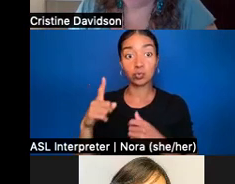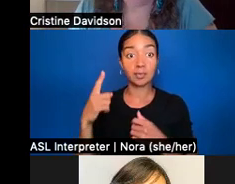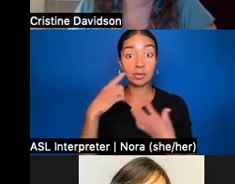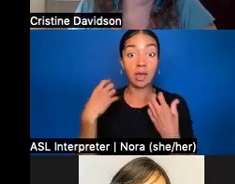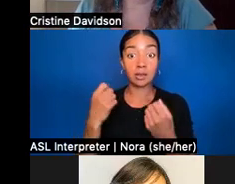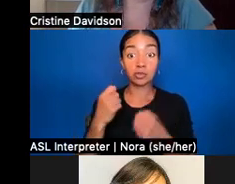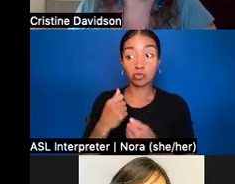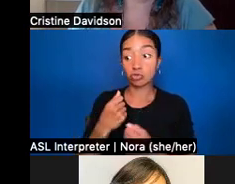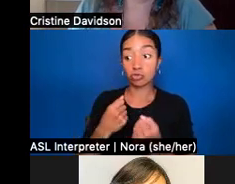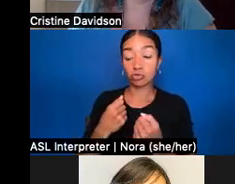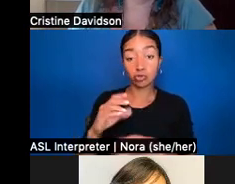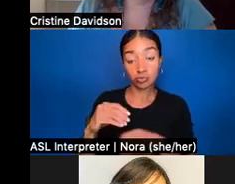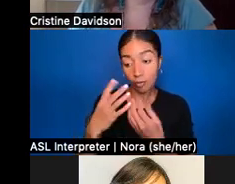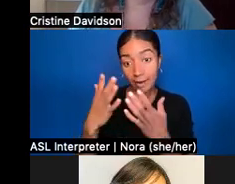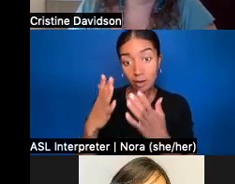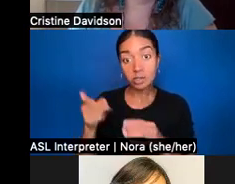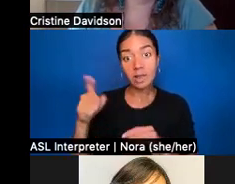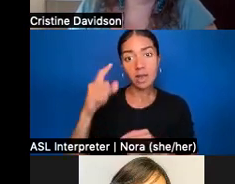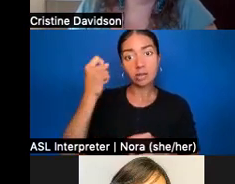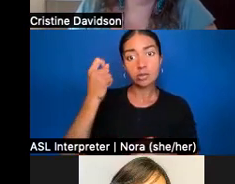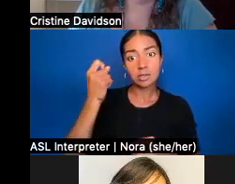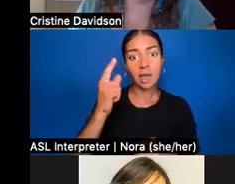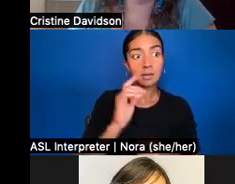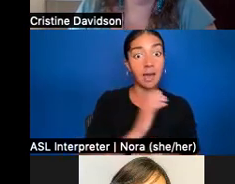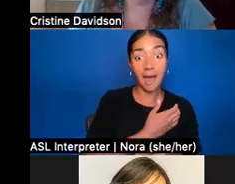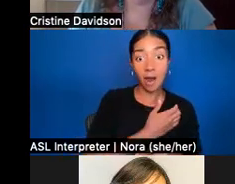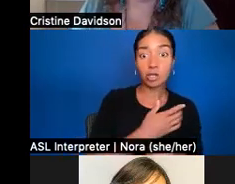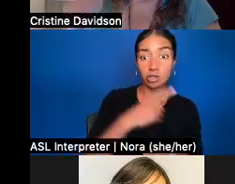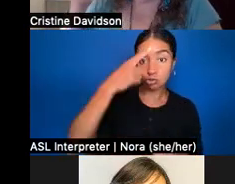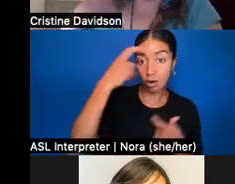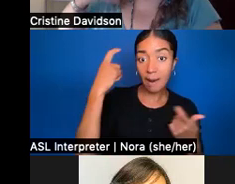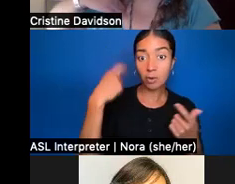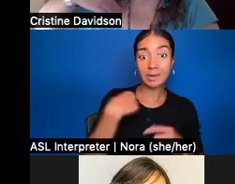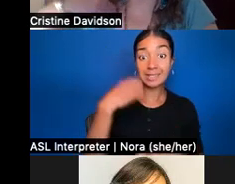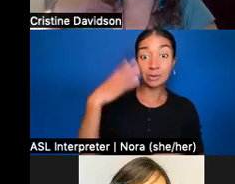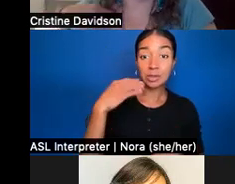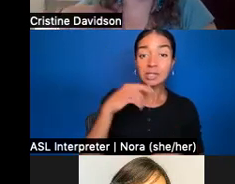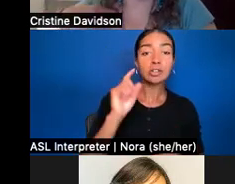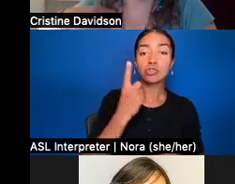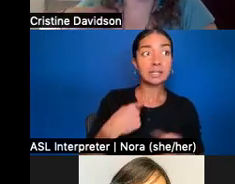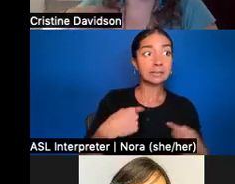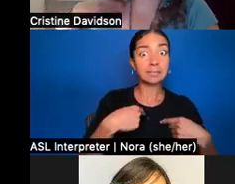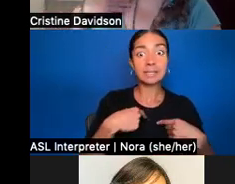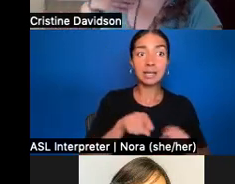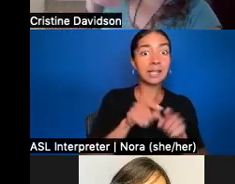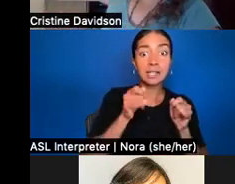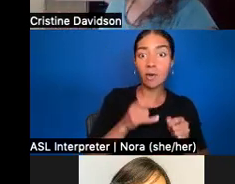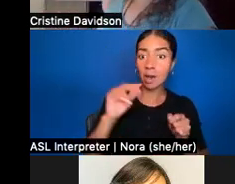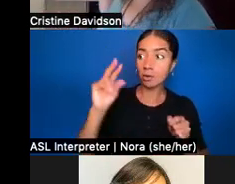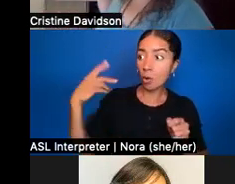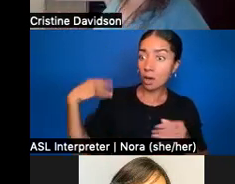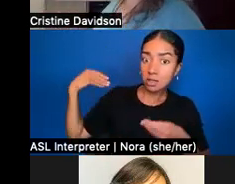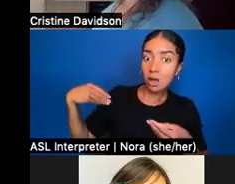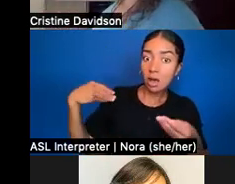the trauma that we've experienced in our lives is like intergenerational, that it's not just me that who has experienced this, it's